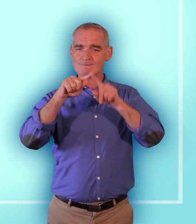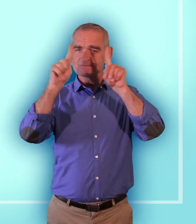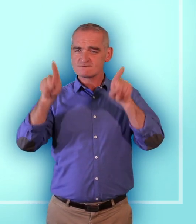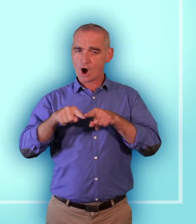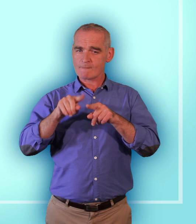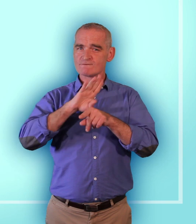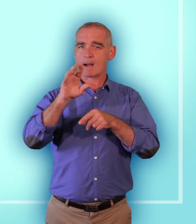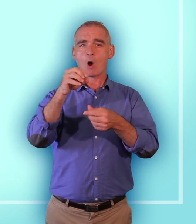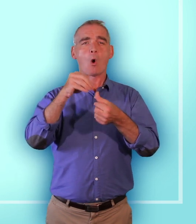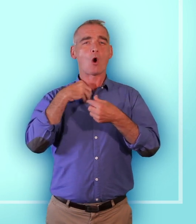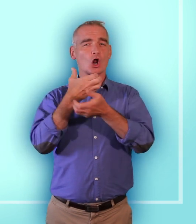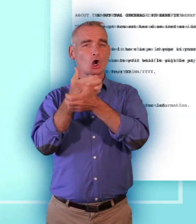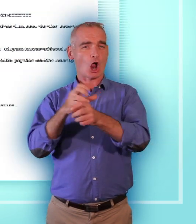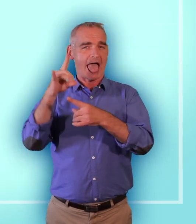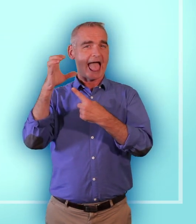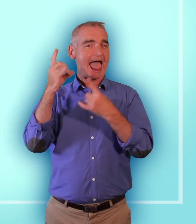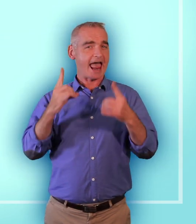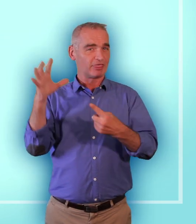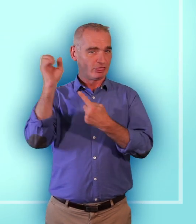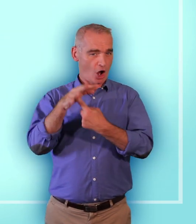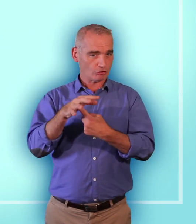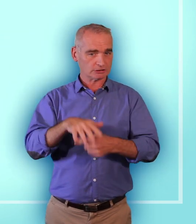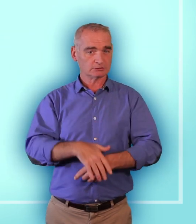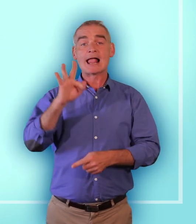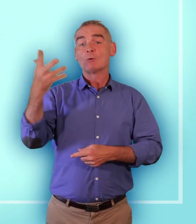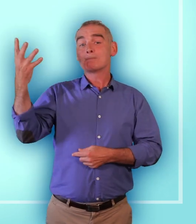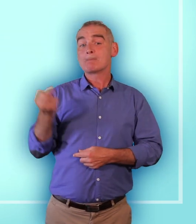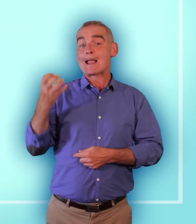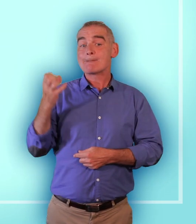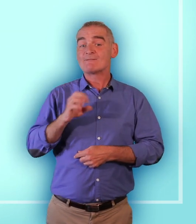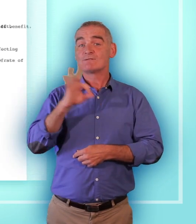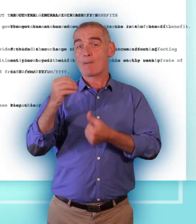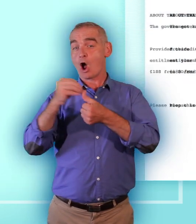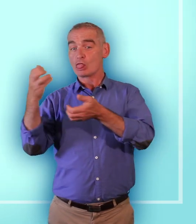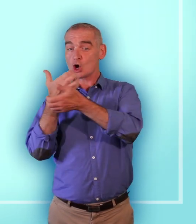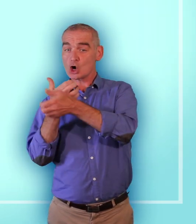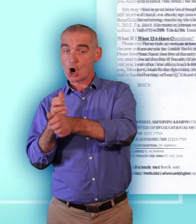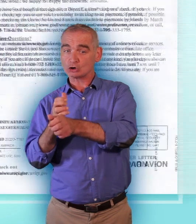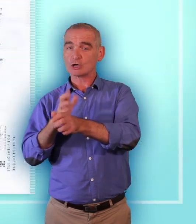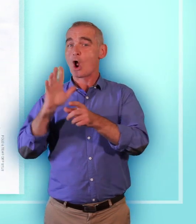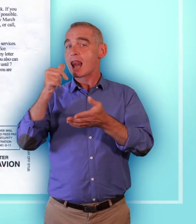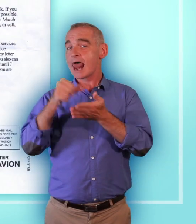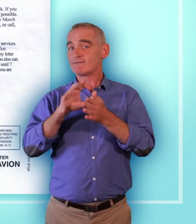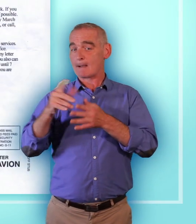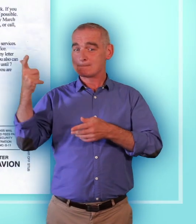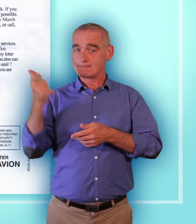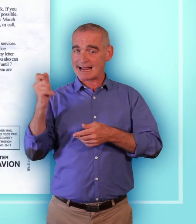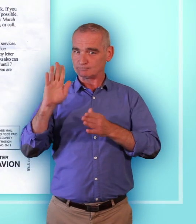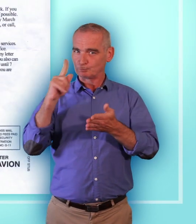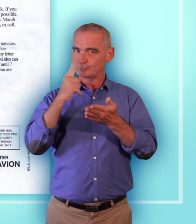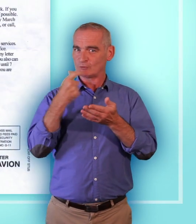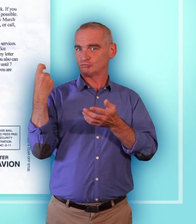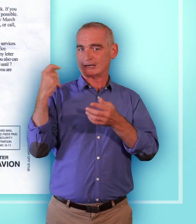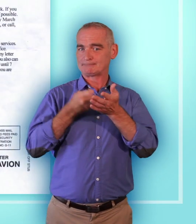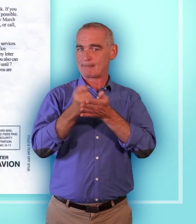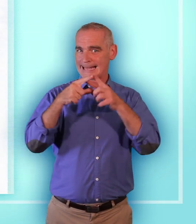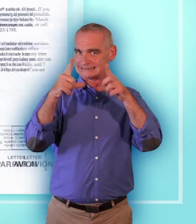is issued by the relevant state's health authority. If you get a payment from any other state, send us a letter from the pension provider or